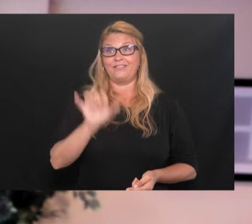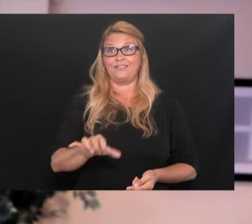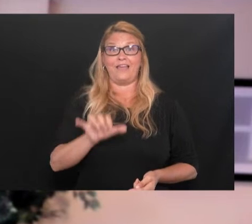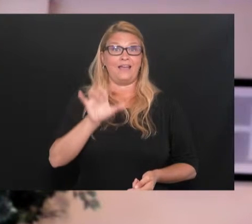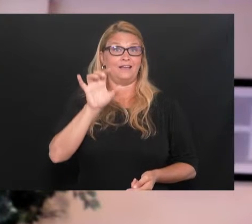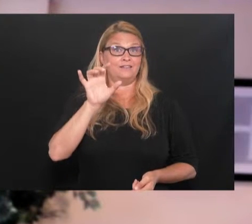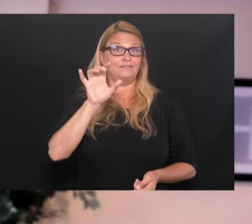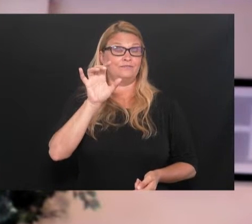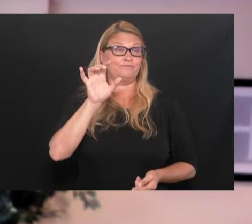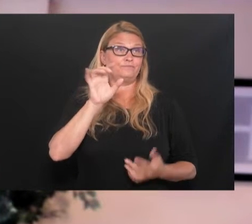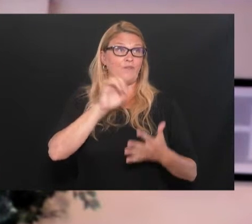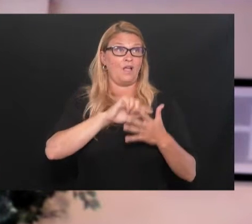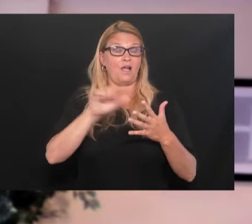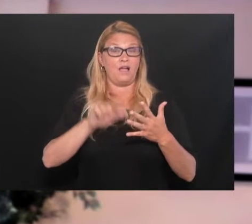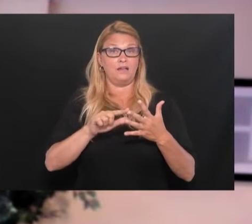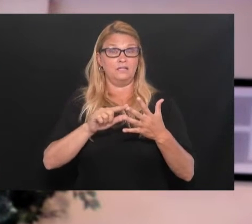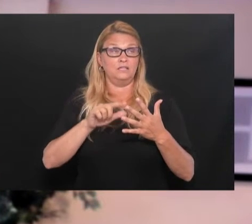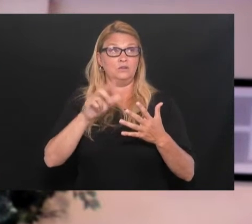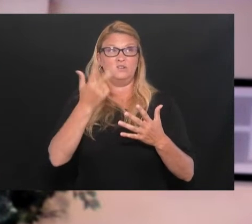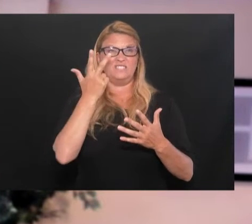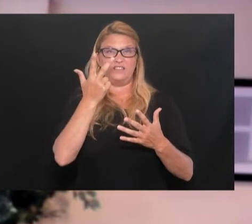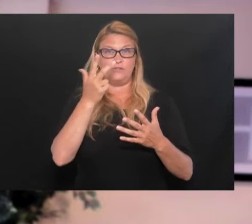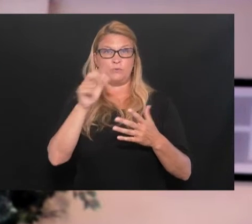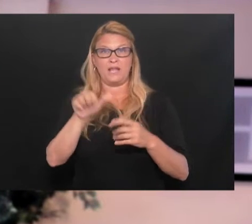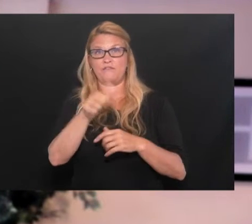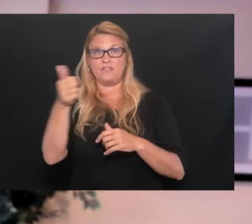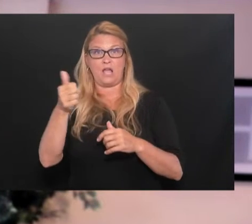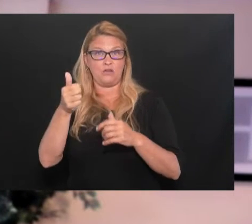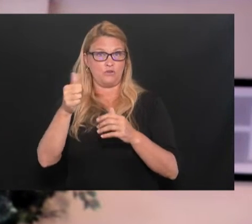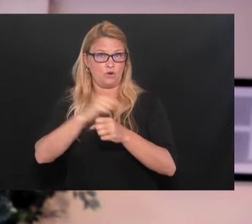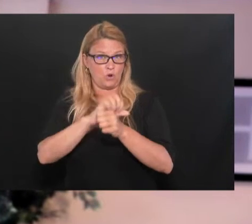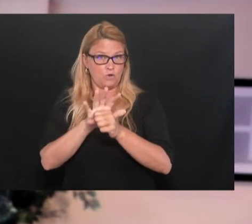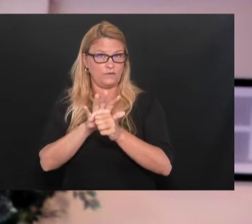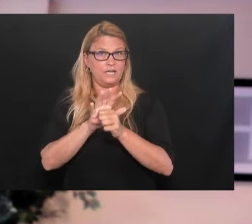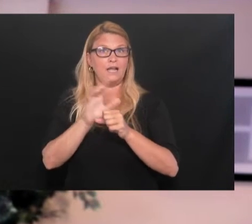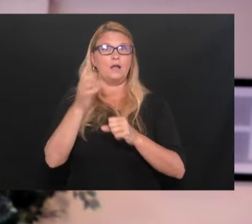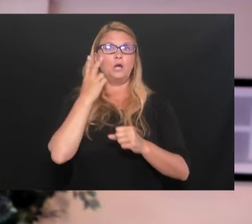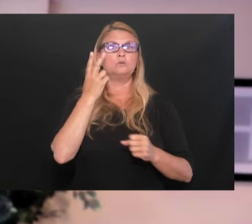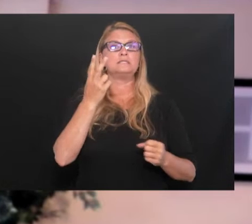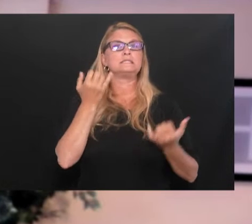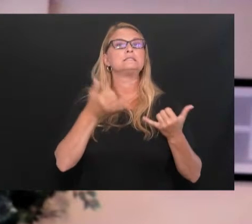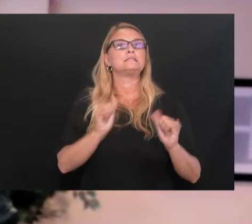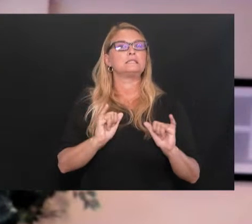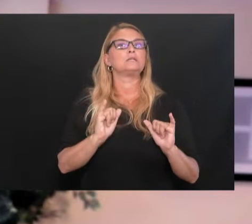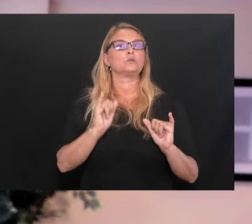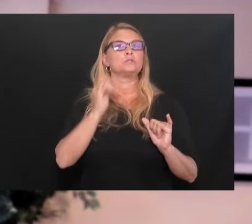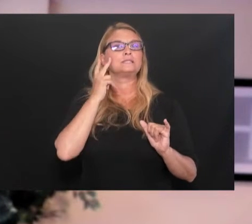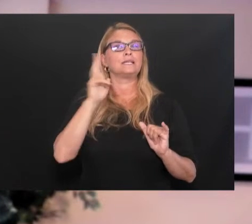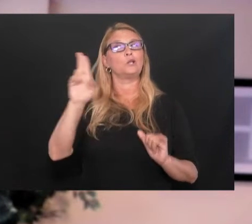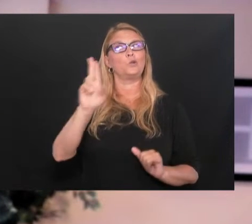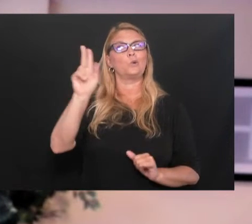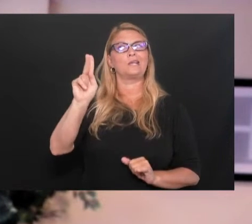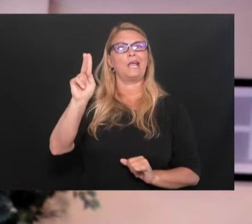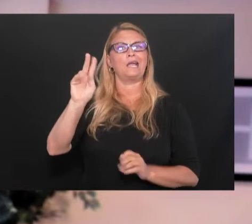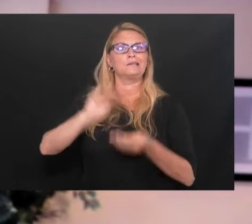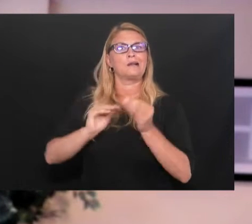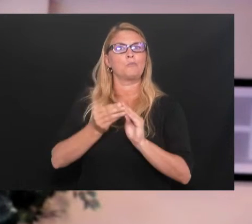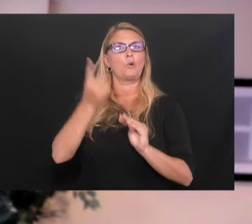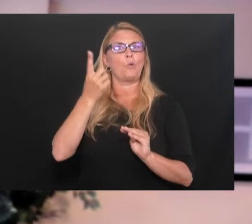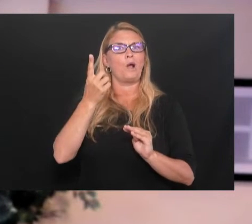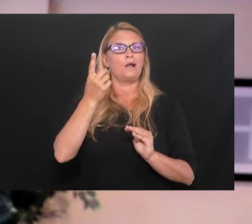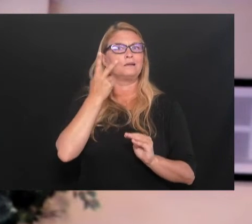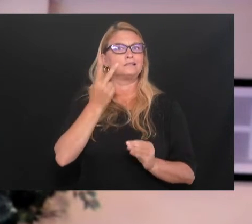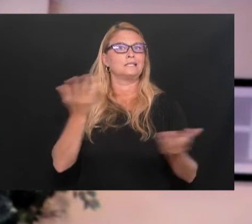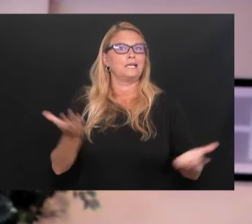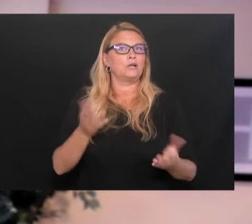3 cases total. And we still see the dominant form of COVID-19 as the UK variant. But we know that's going to